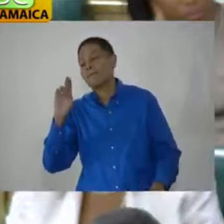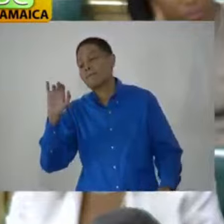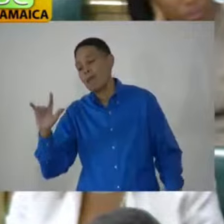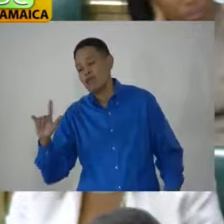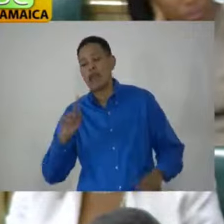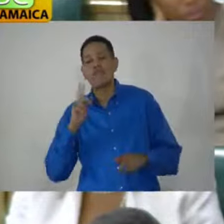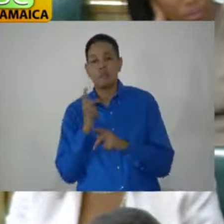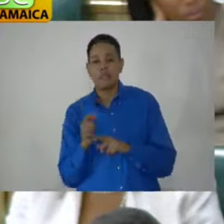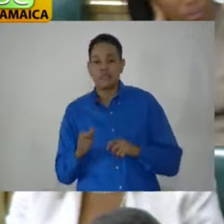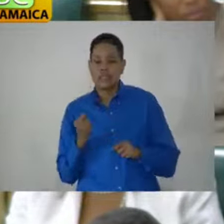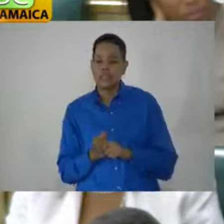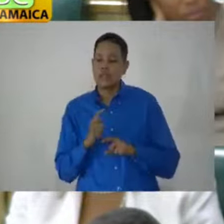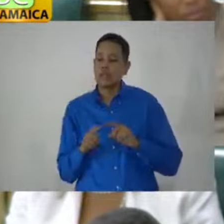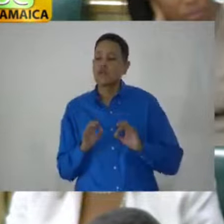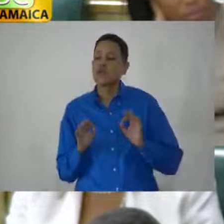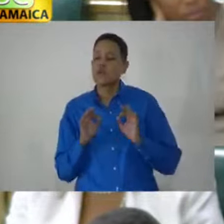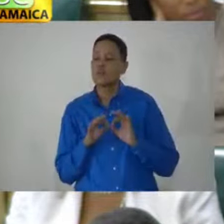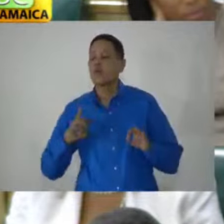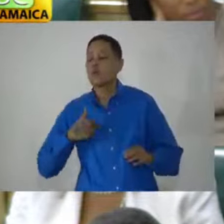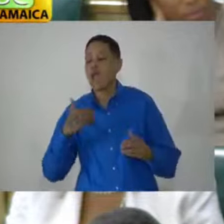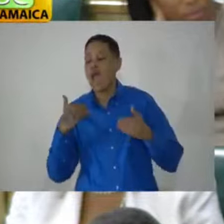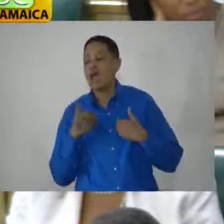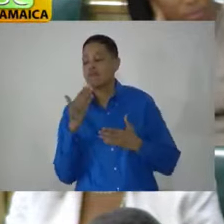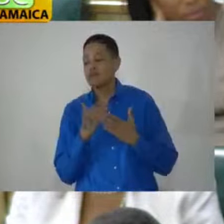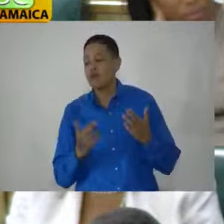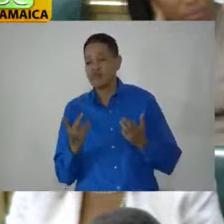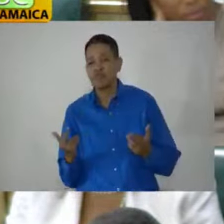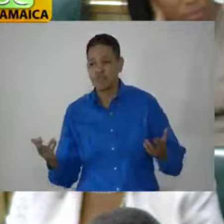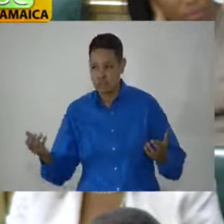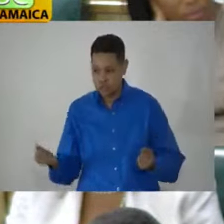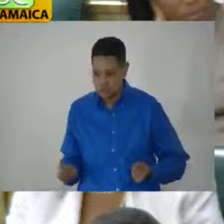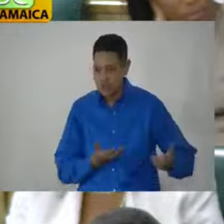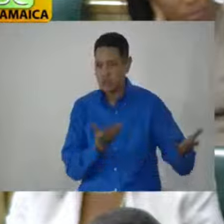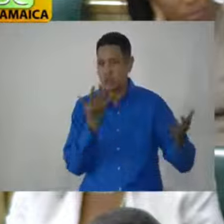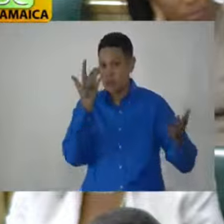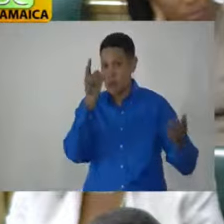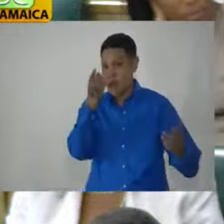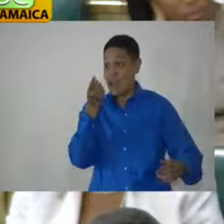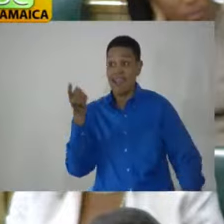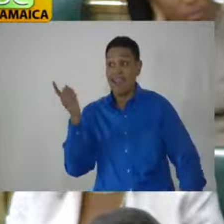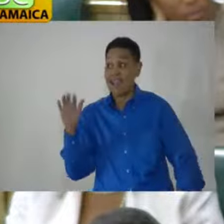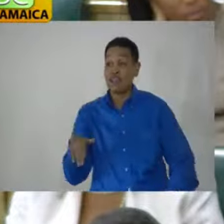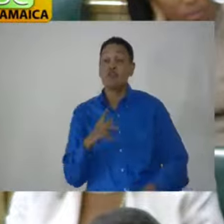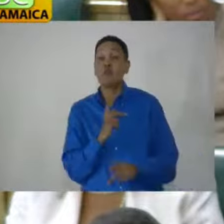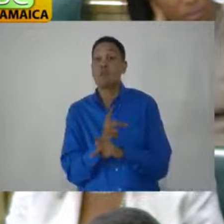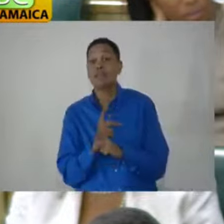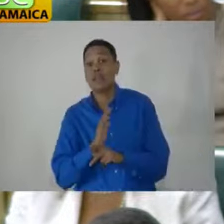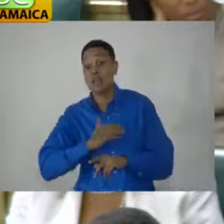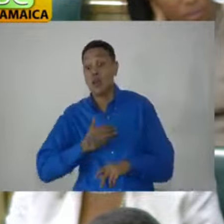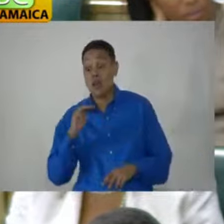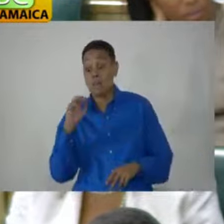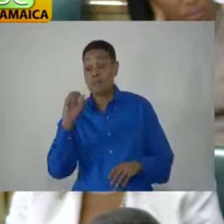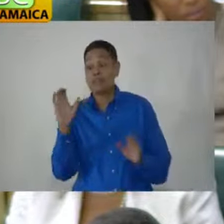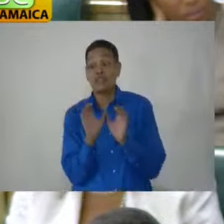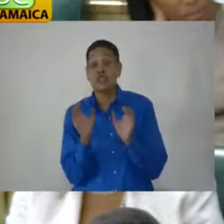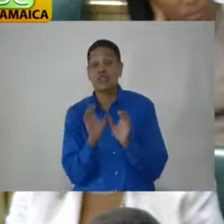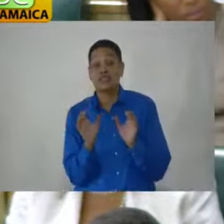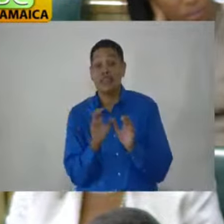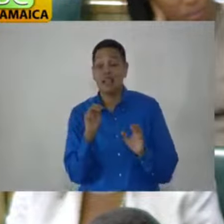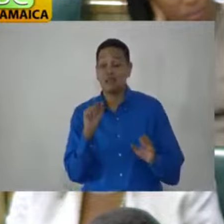it. But it is important that we have some resources, because to maintain our MSC